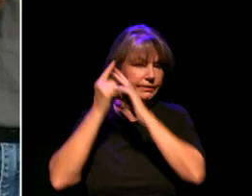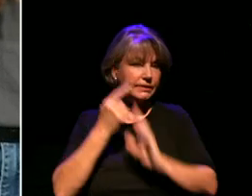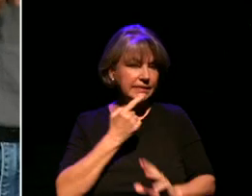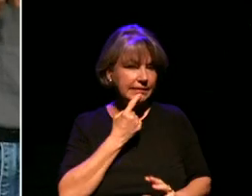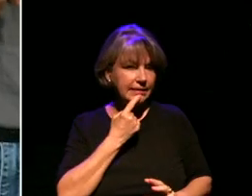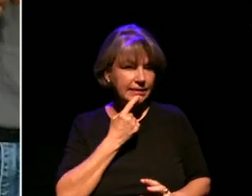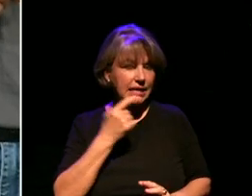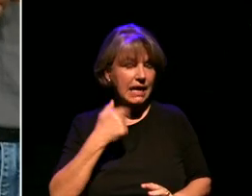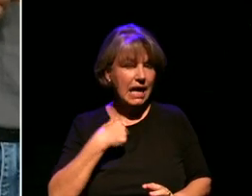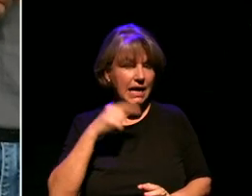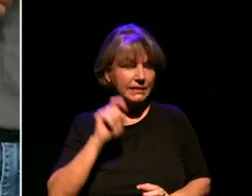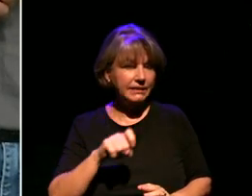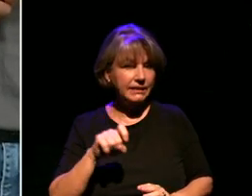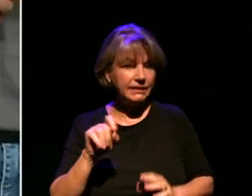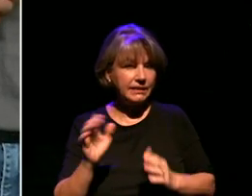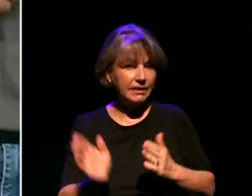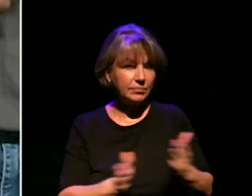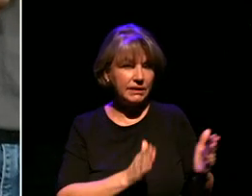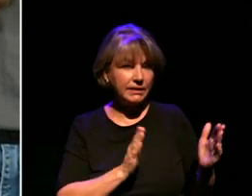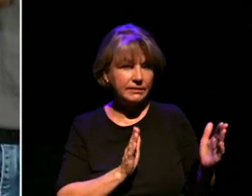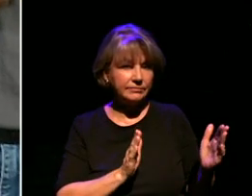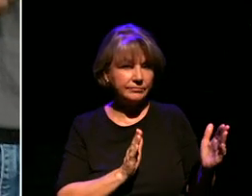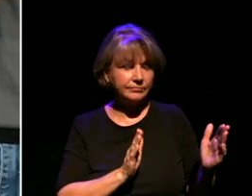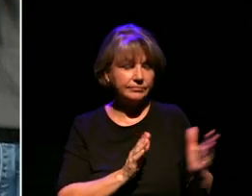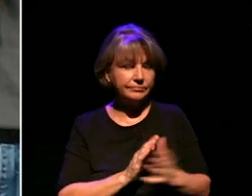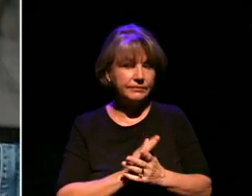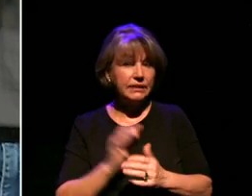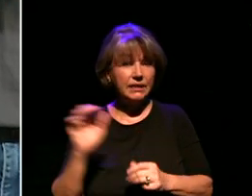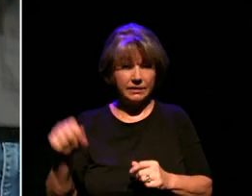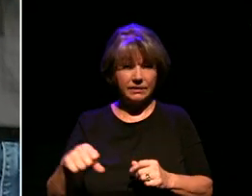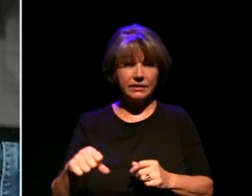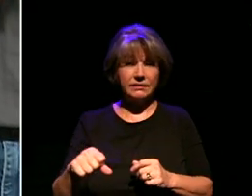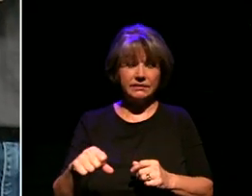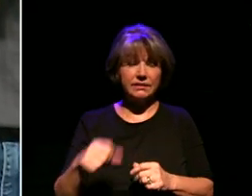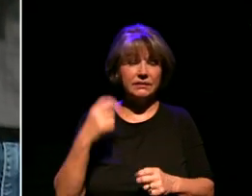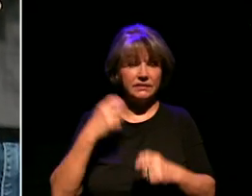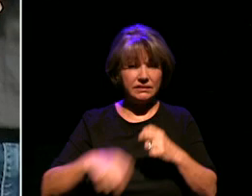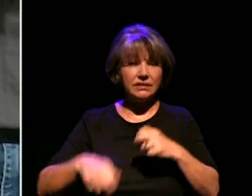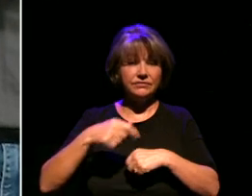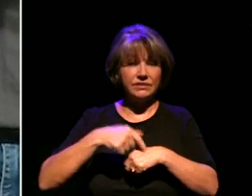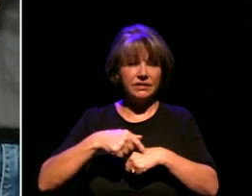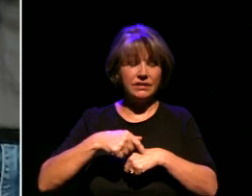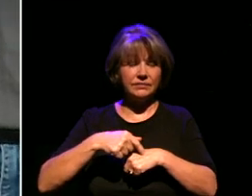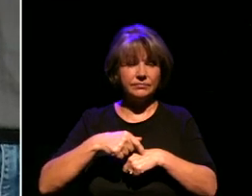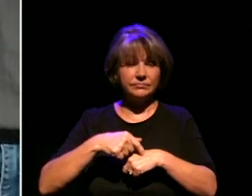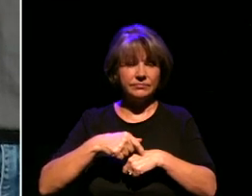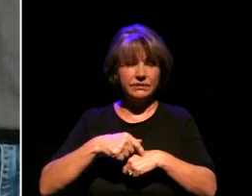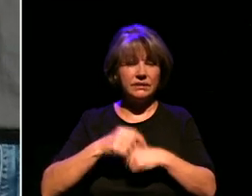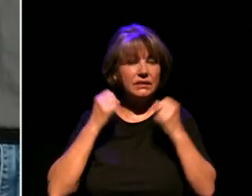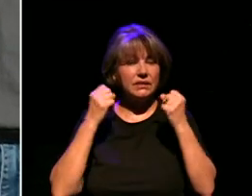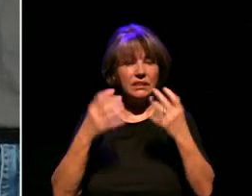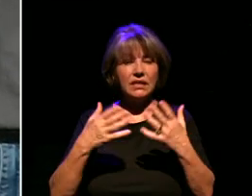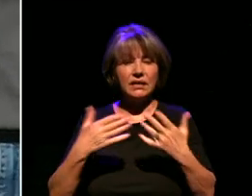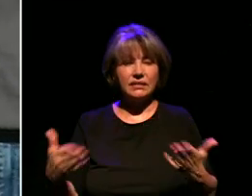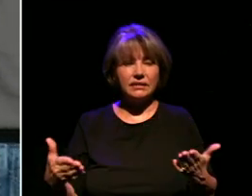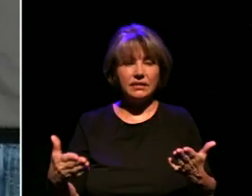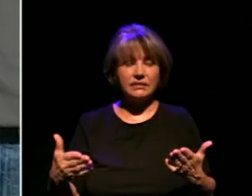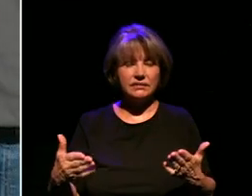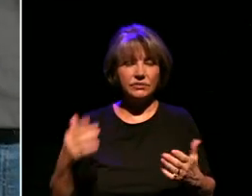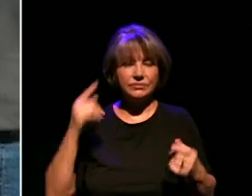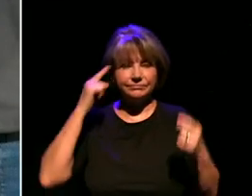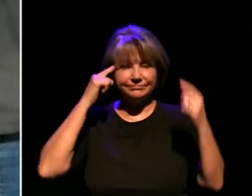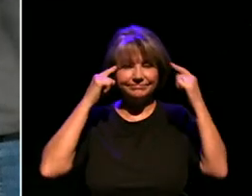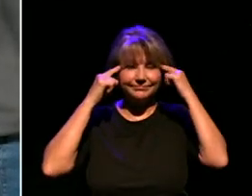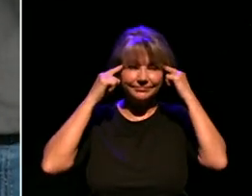I need a plan? Yes, this is a difficult time, and there's a lot of things that can be on your mind